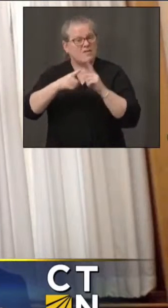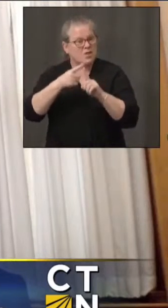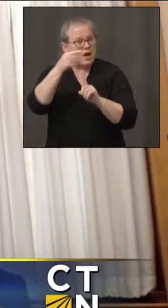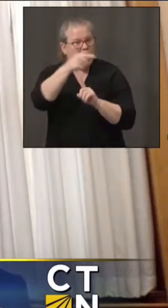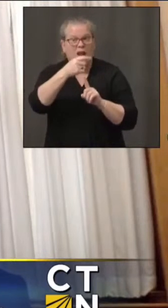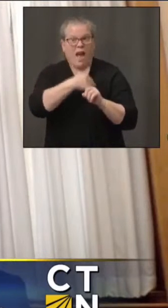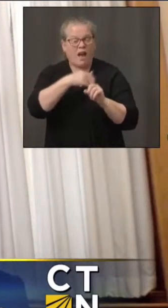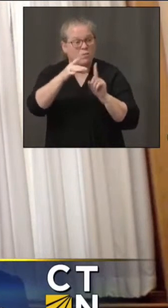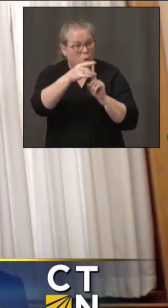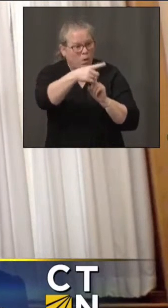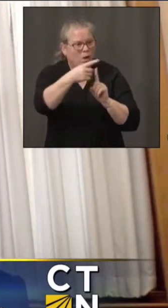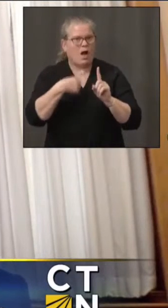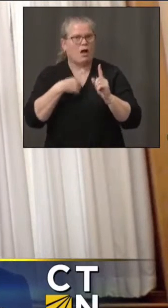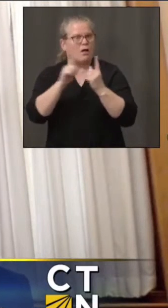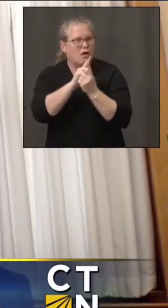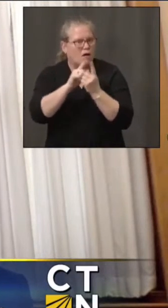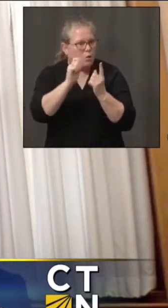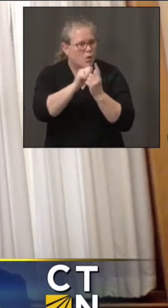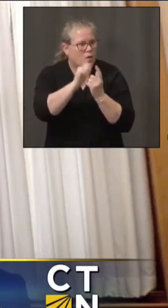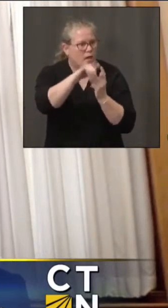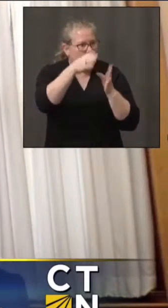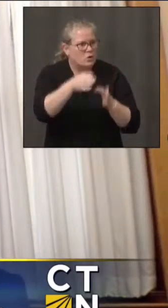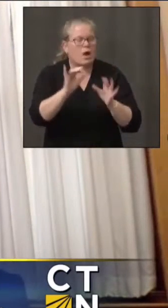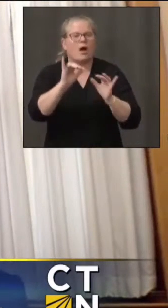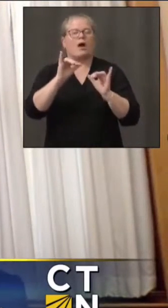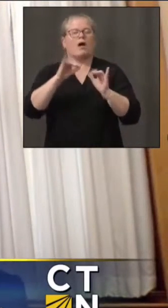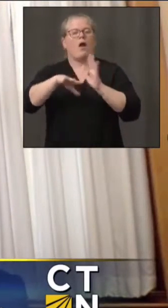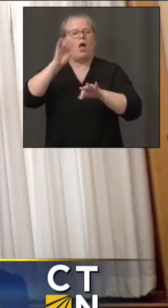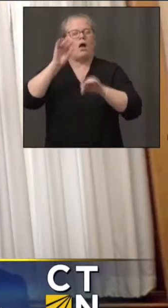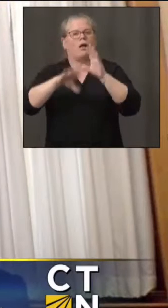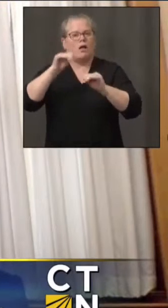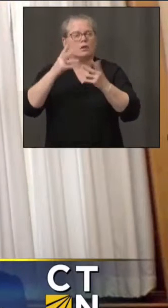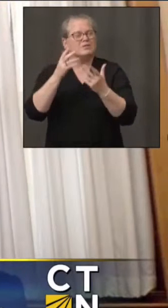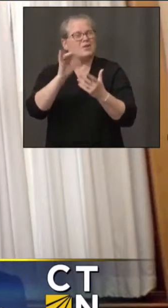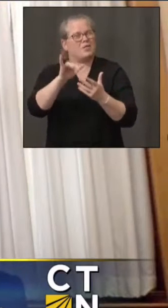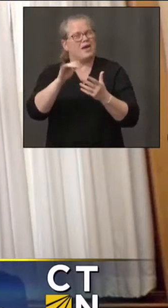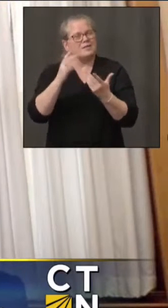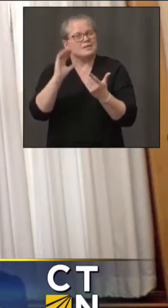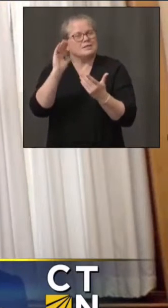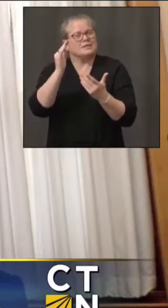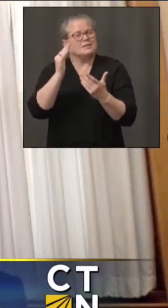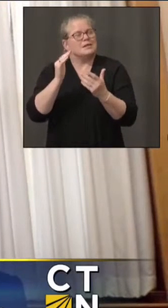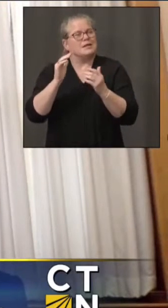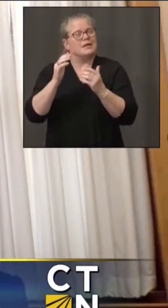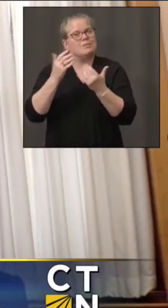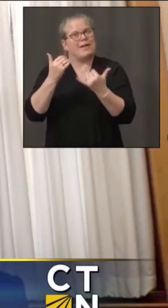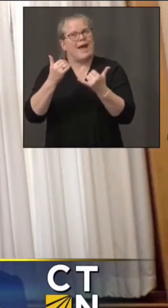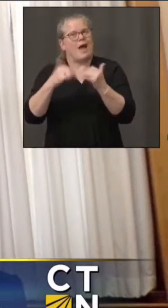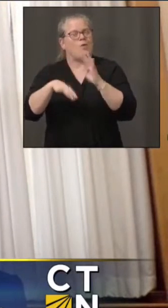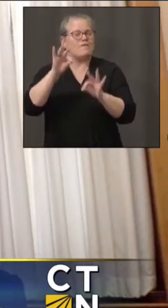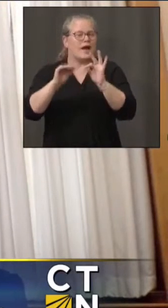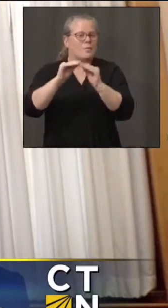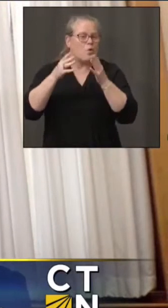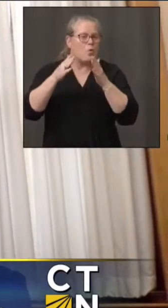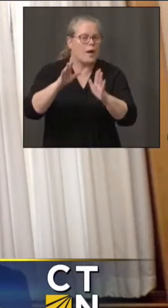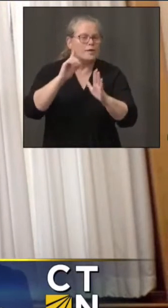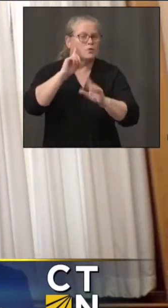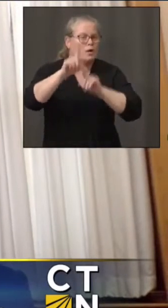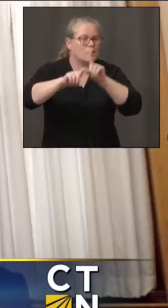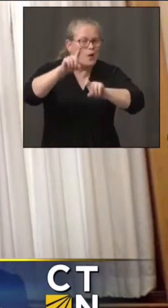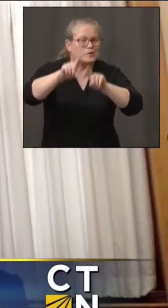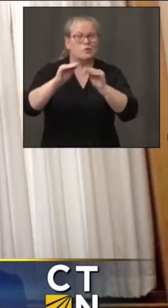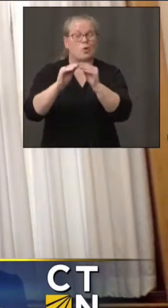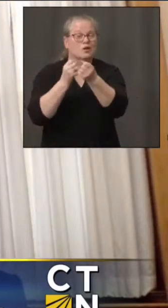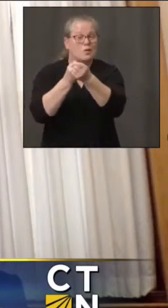our processes, finding different ways to ask the questions, bringing more resources to bear, more supports to people. So there's more value